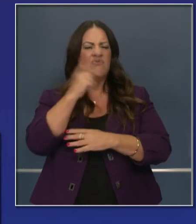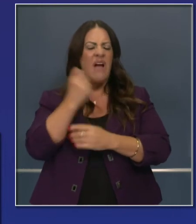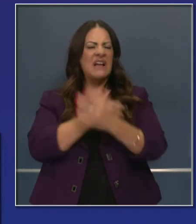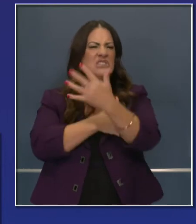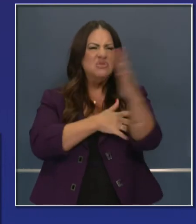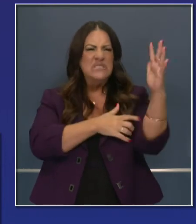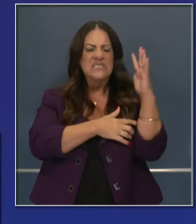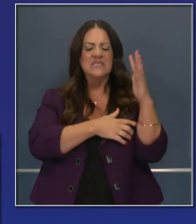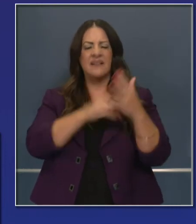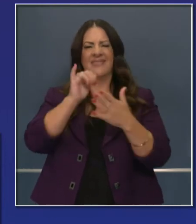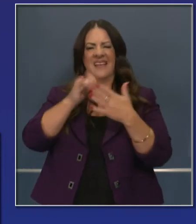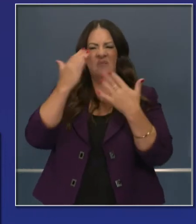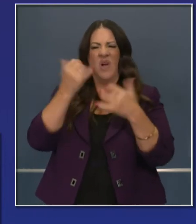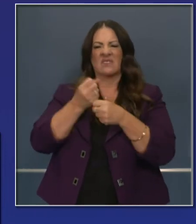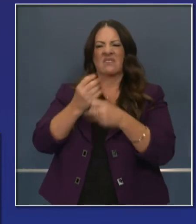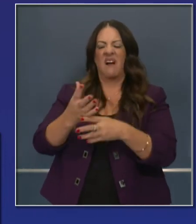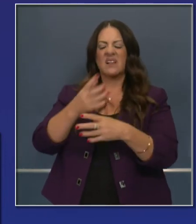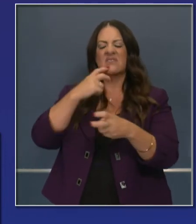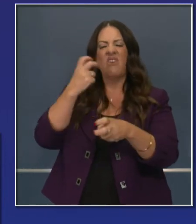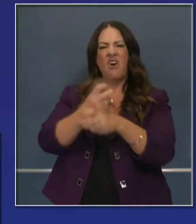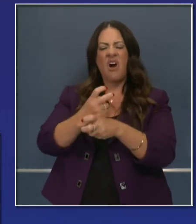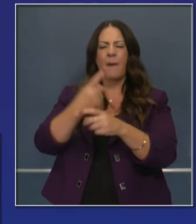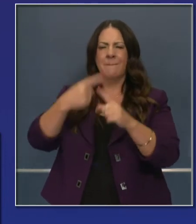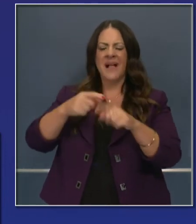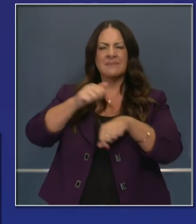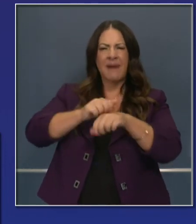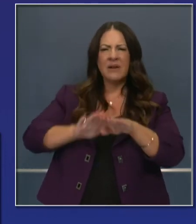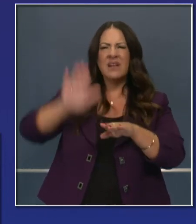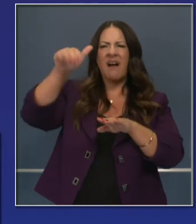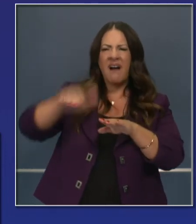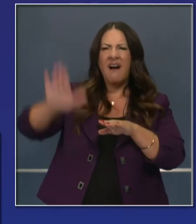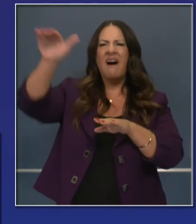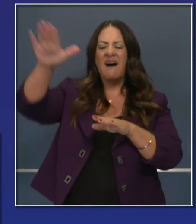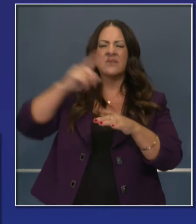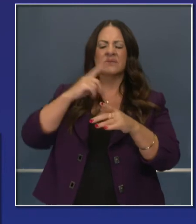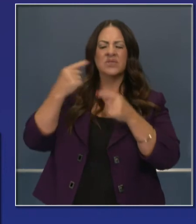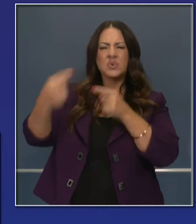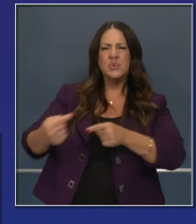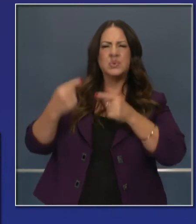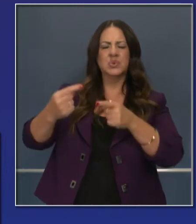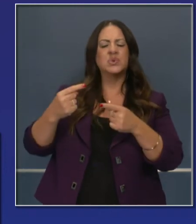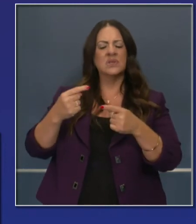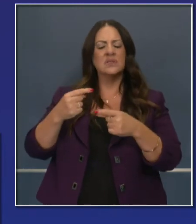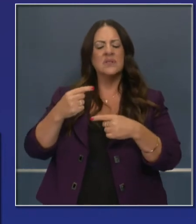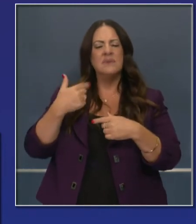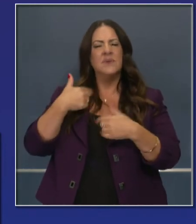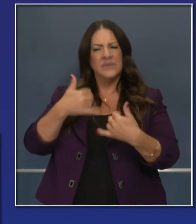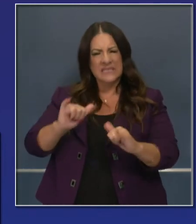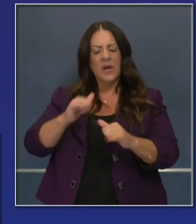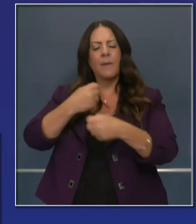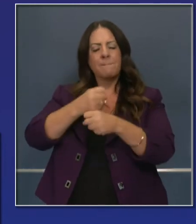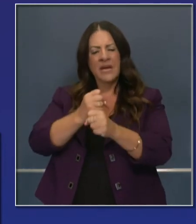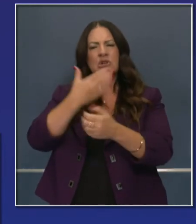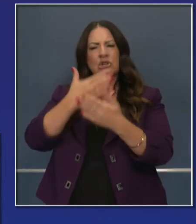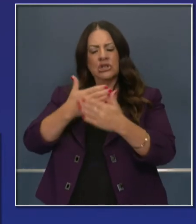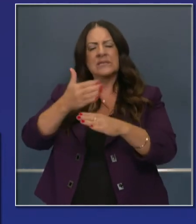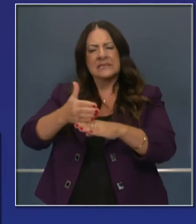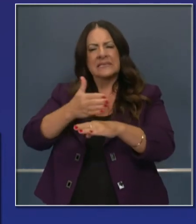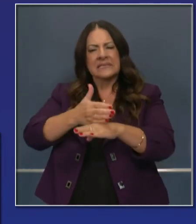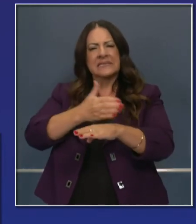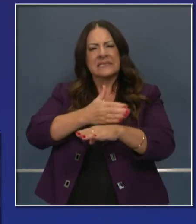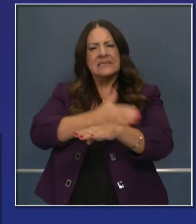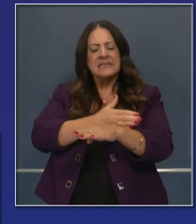impacted is very difficult terrain for our firefighters to work, but progress nonetheless in that area, again,